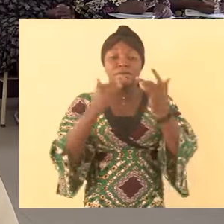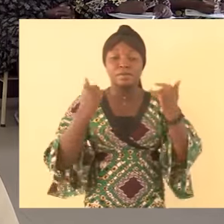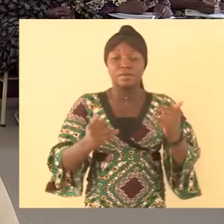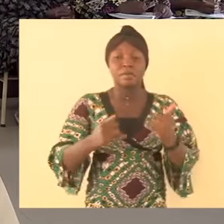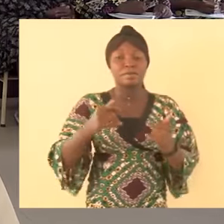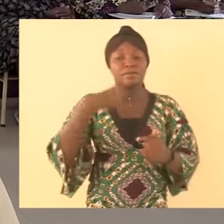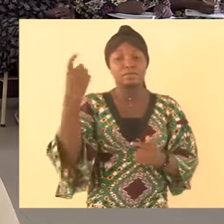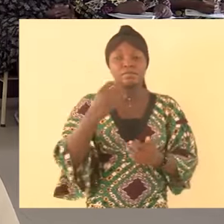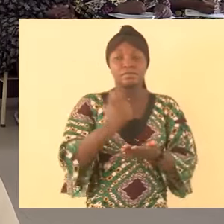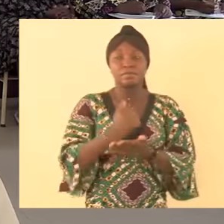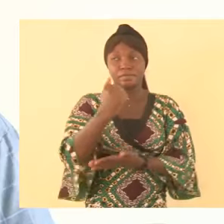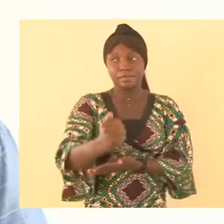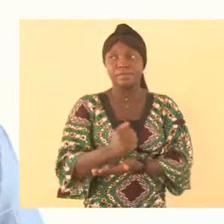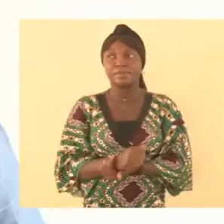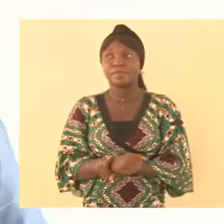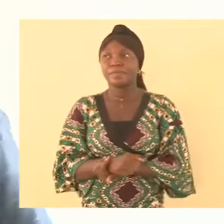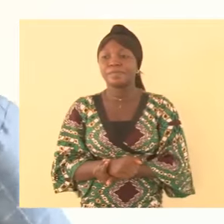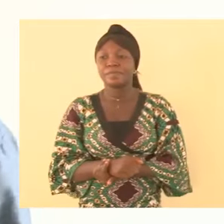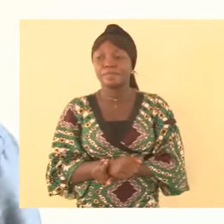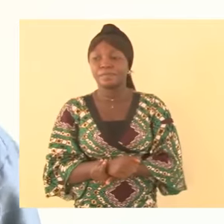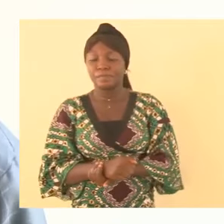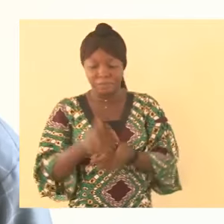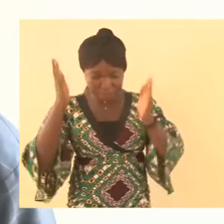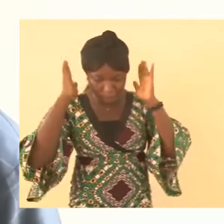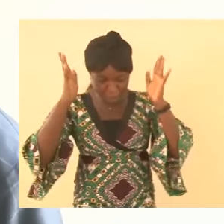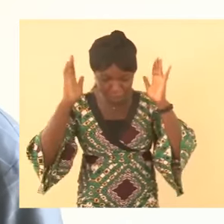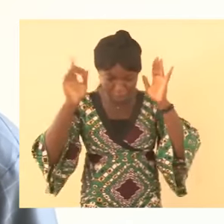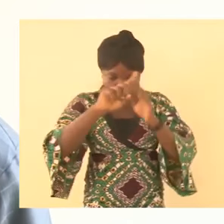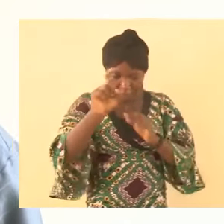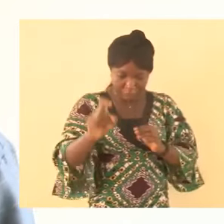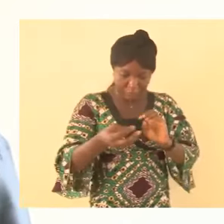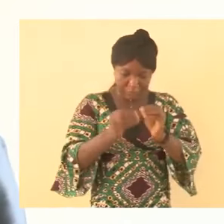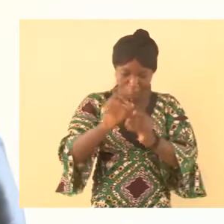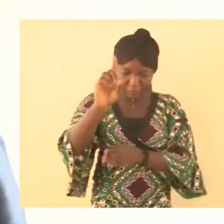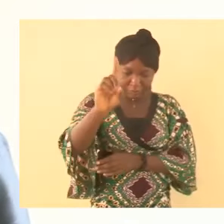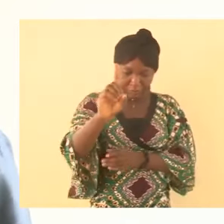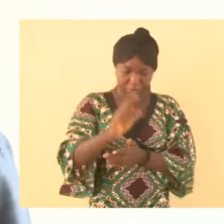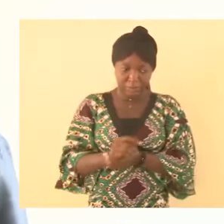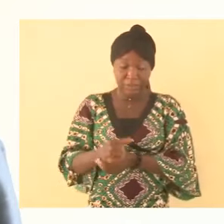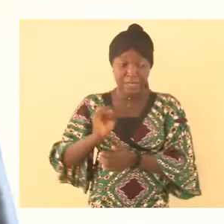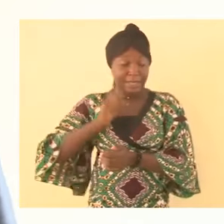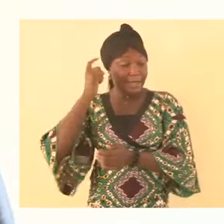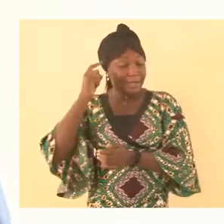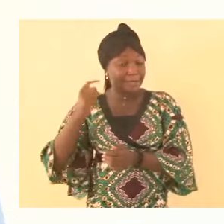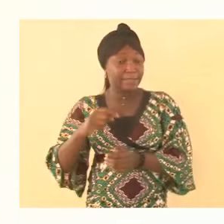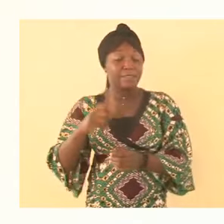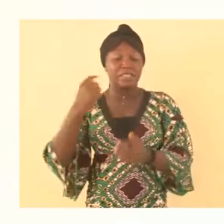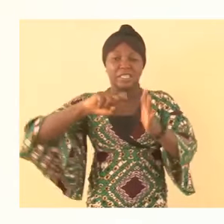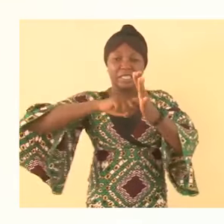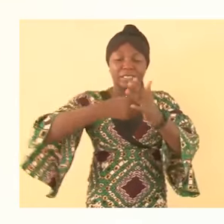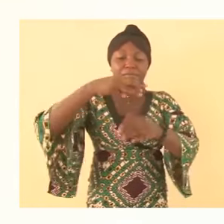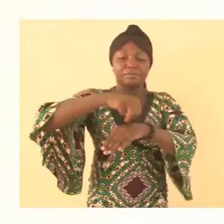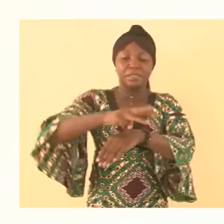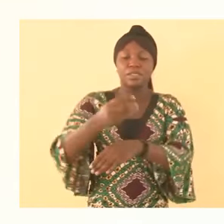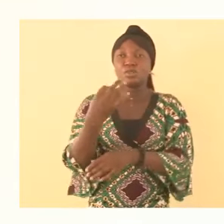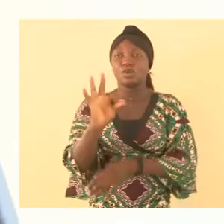now and forever. Amen. Permit me to attempt question number one. I think the key message